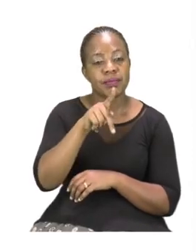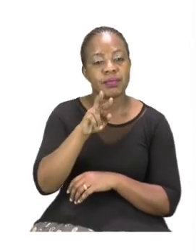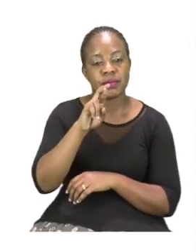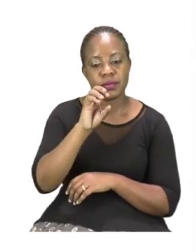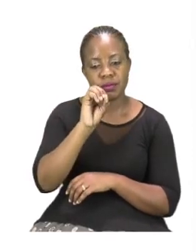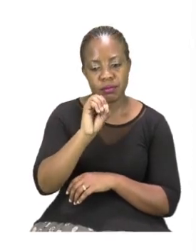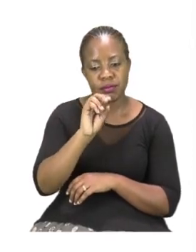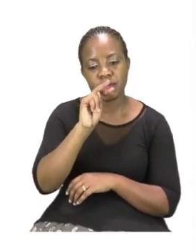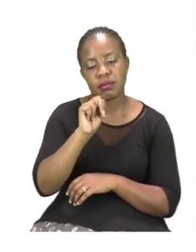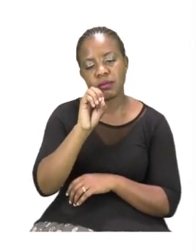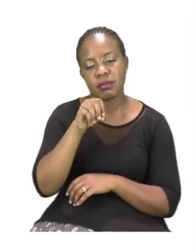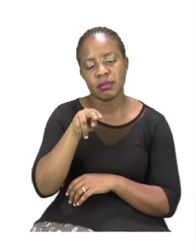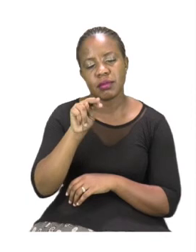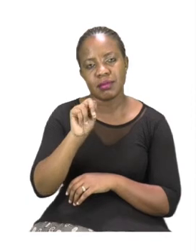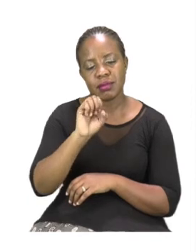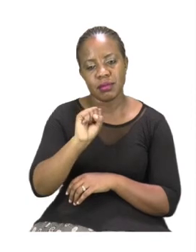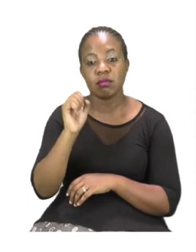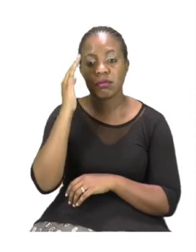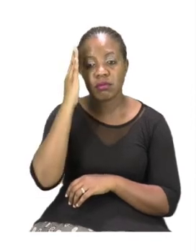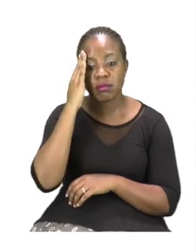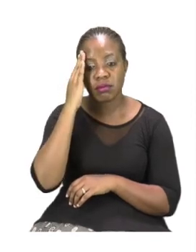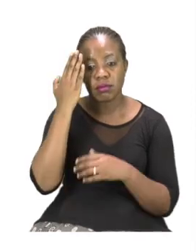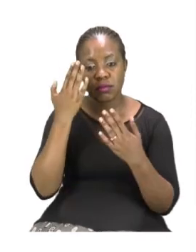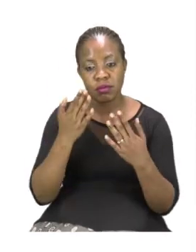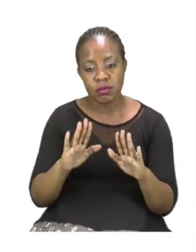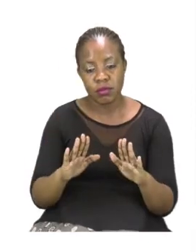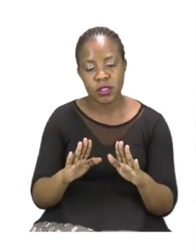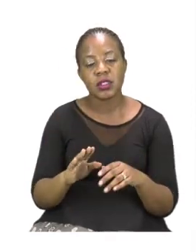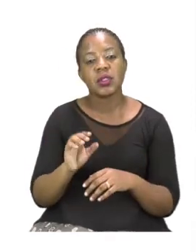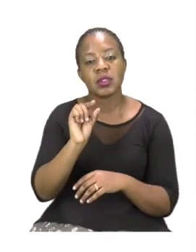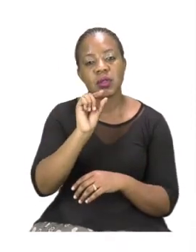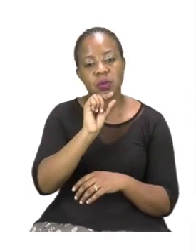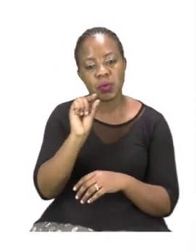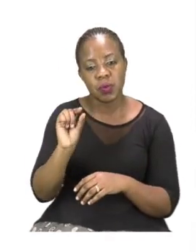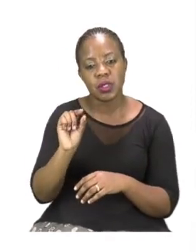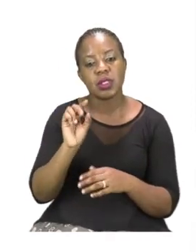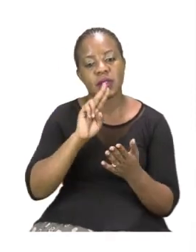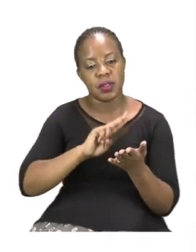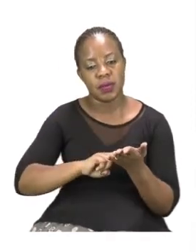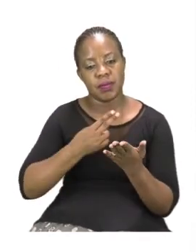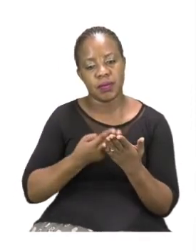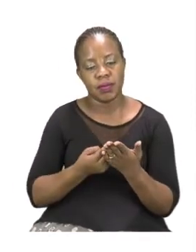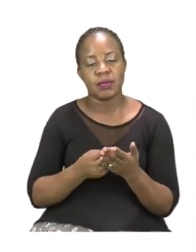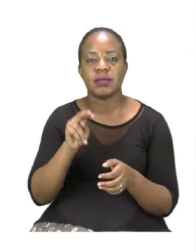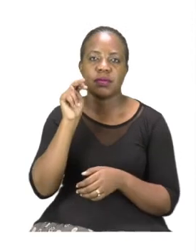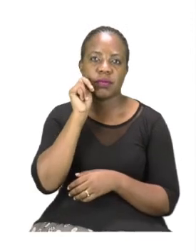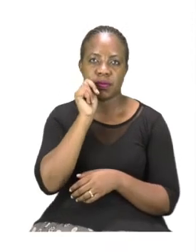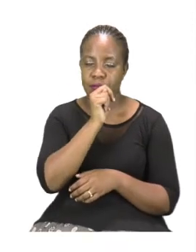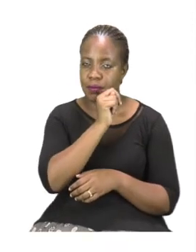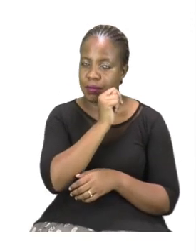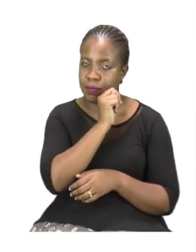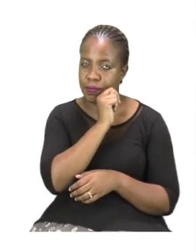is used to replace a noun. But this time we are not just